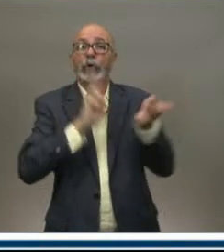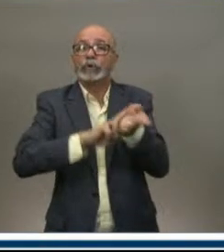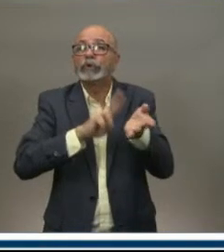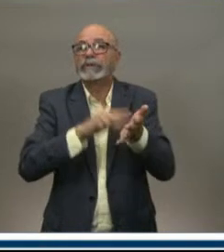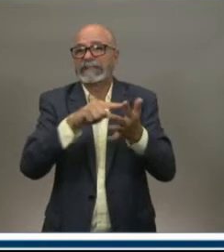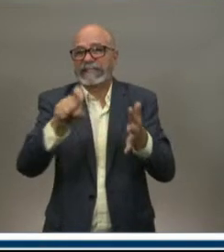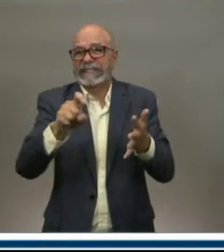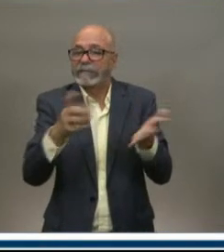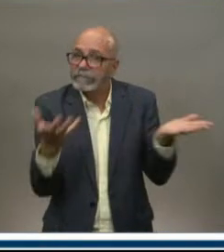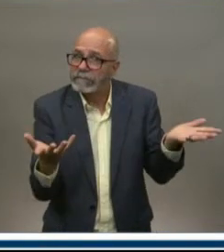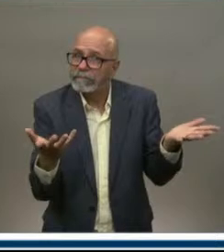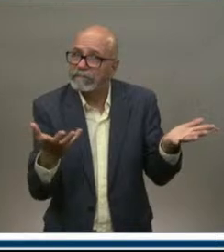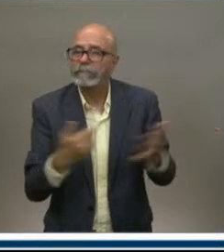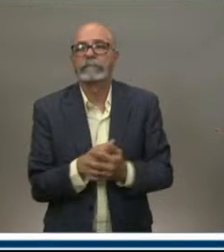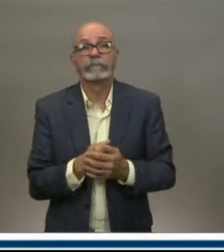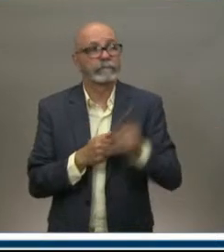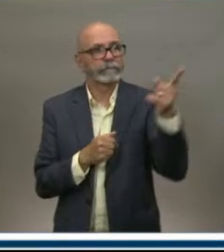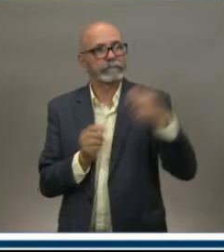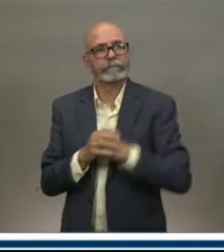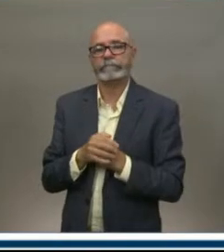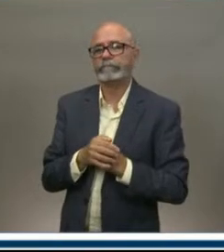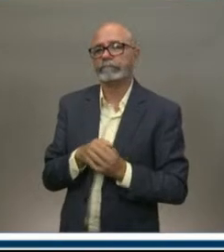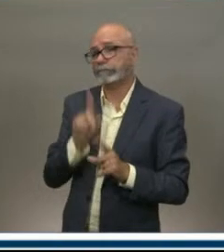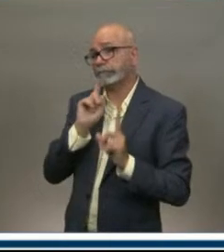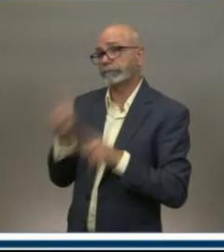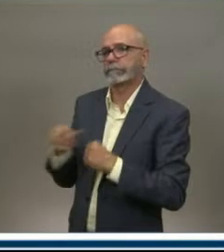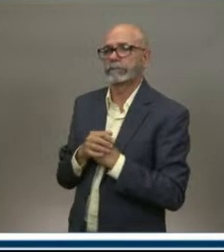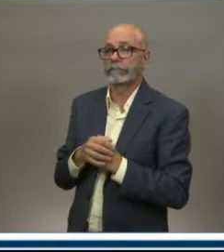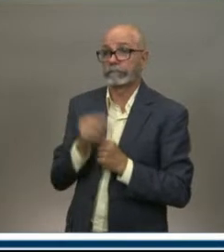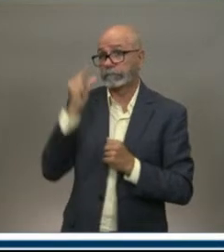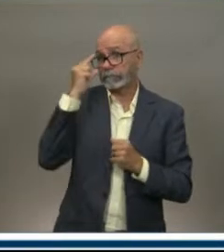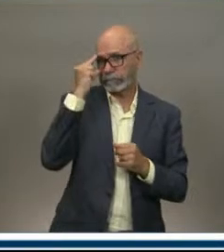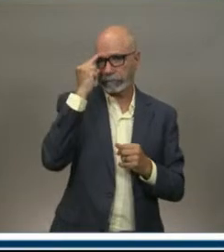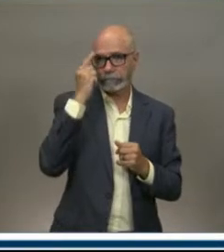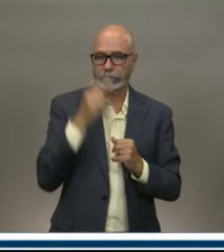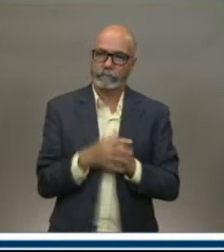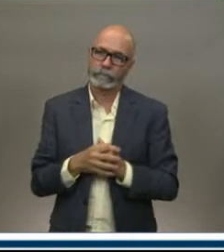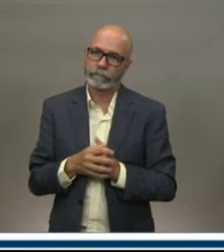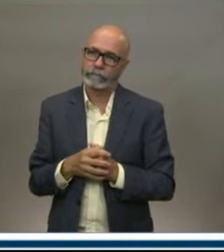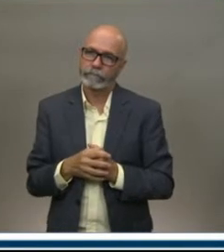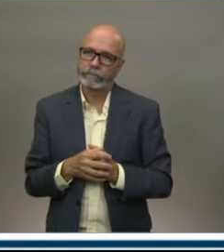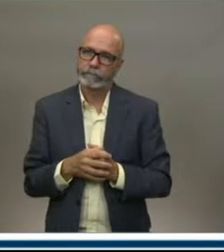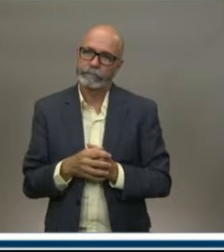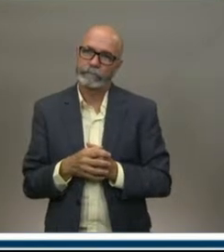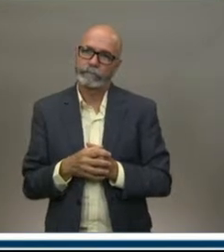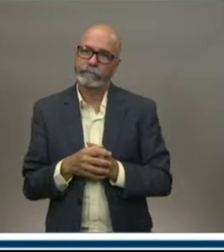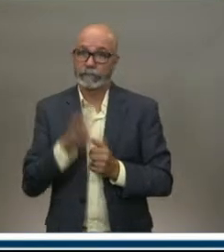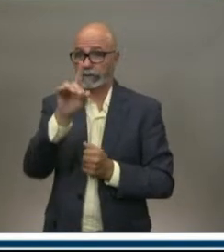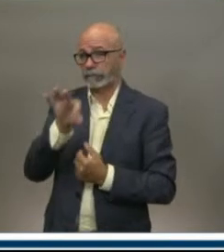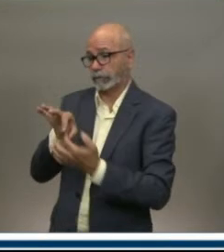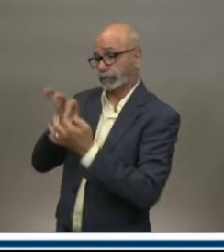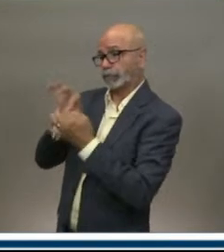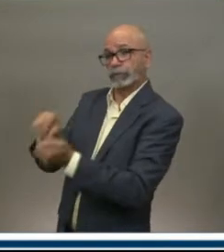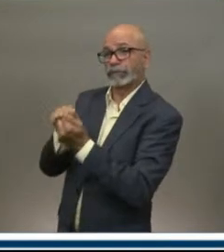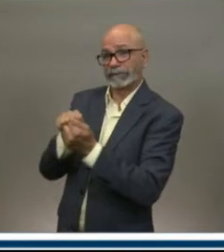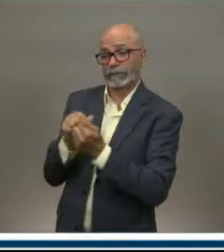So as it relates to the specific point around staffing rates and so